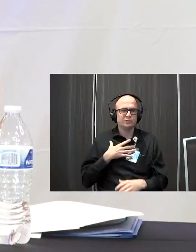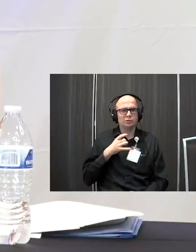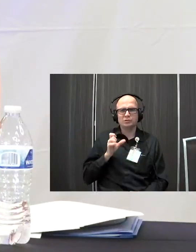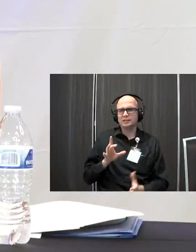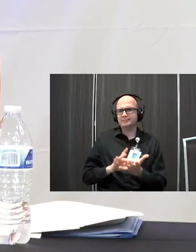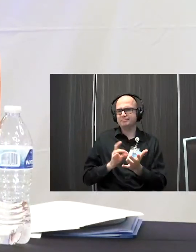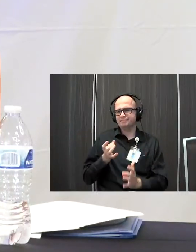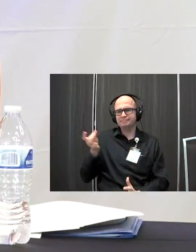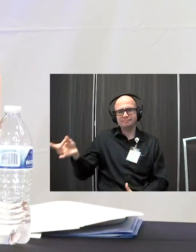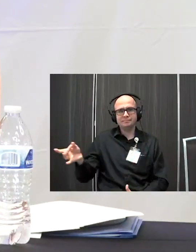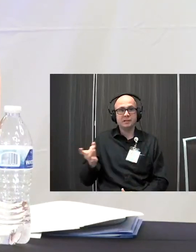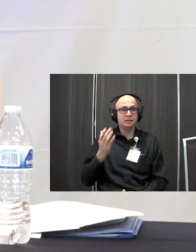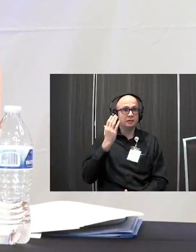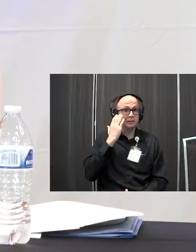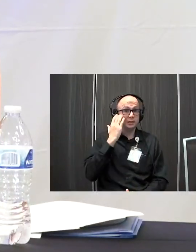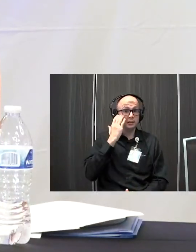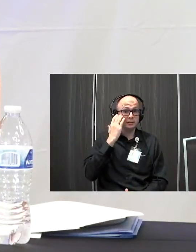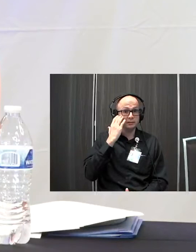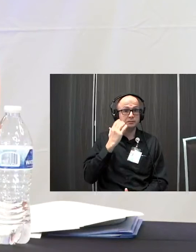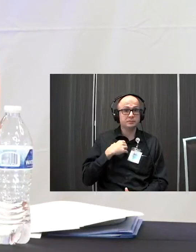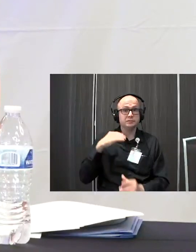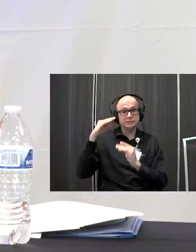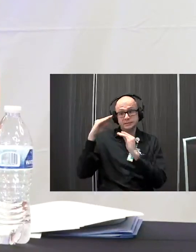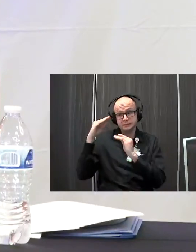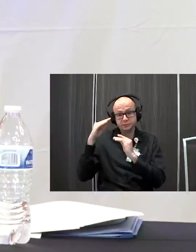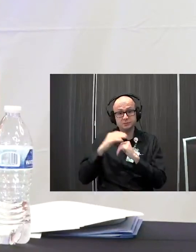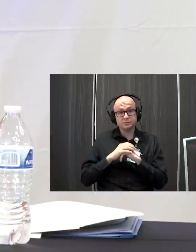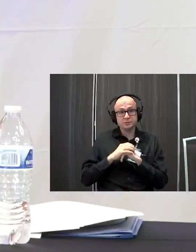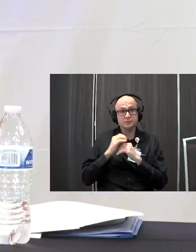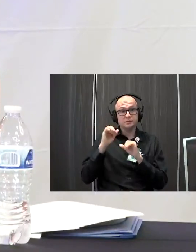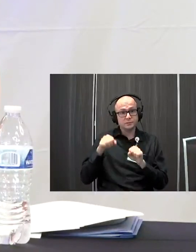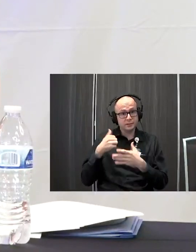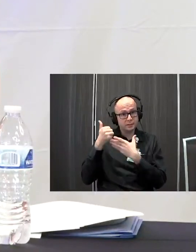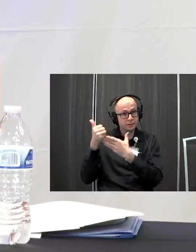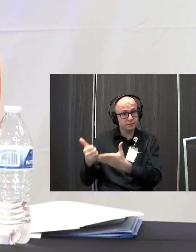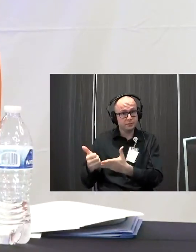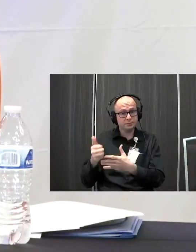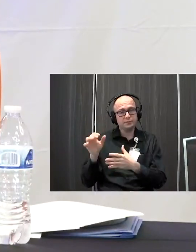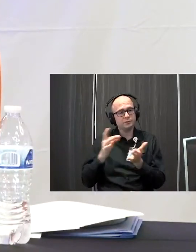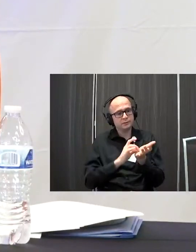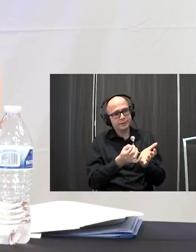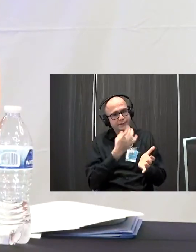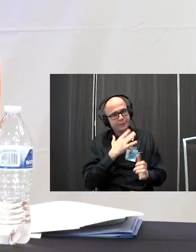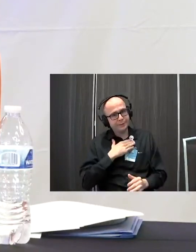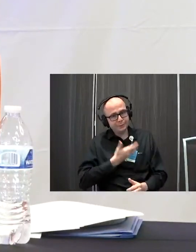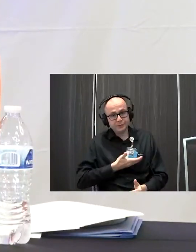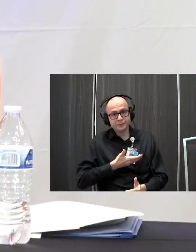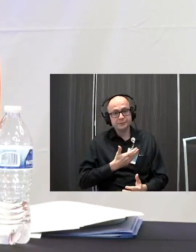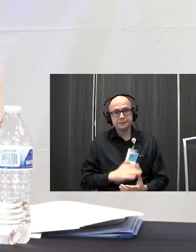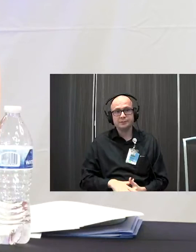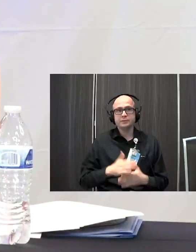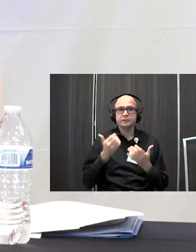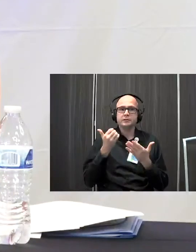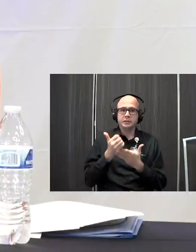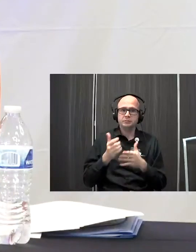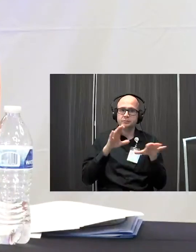him. But he knows, we've been able to teach him and educate him that this can help you. And so he takes it, and it does help him relax